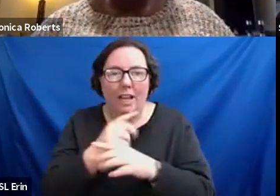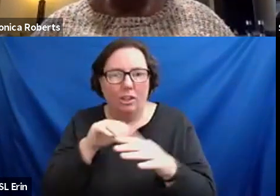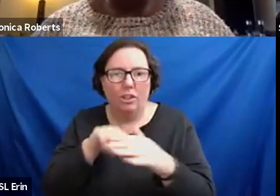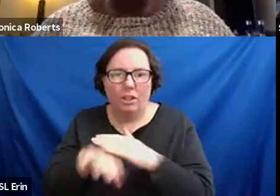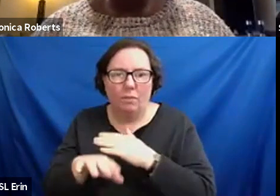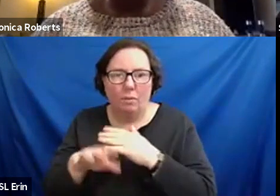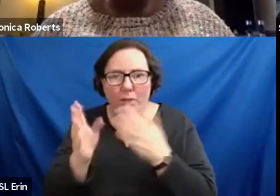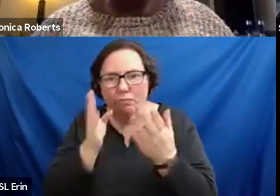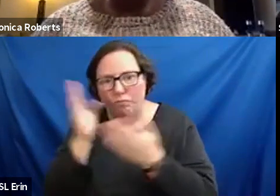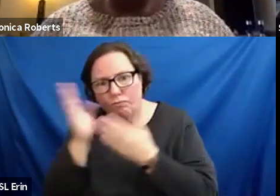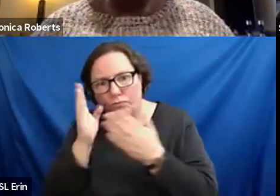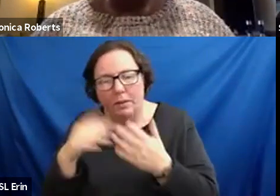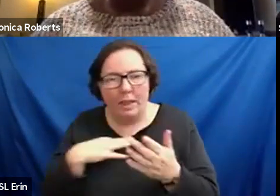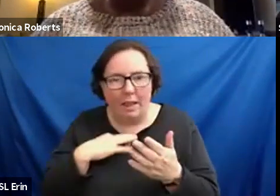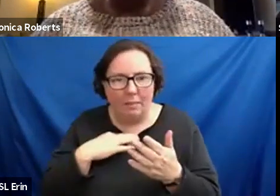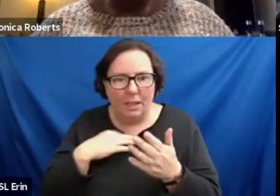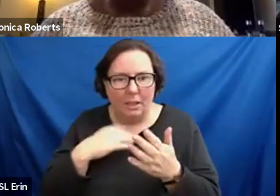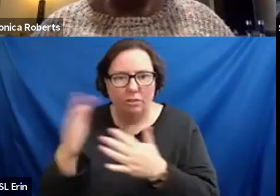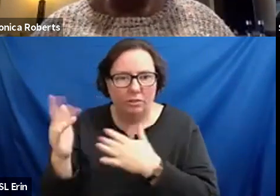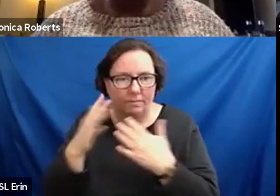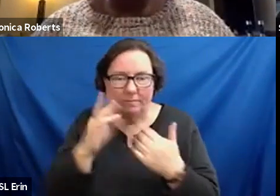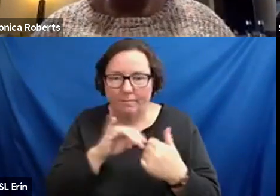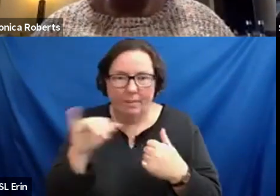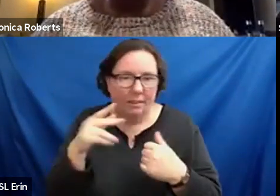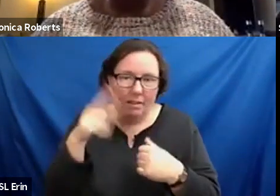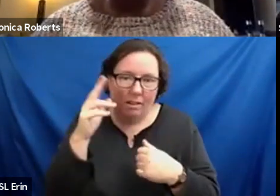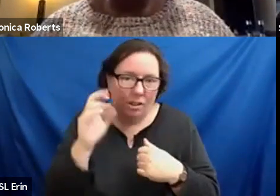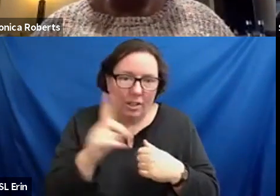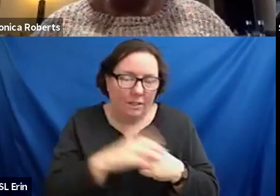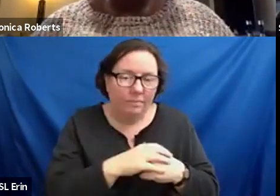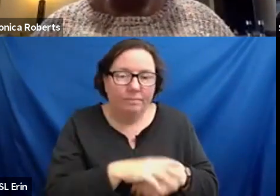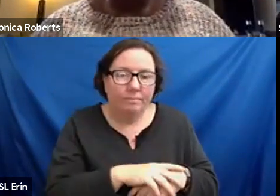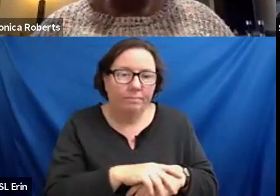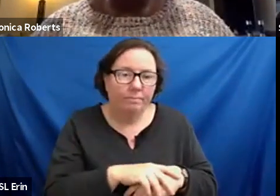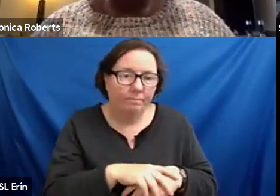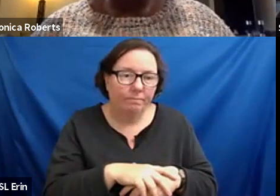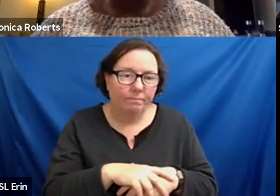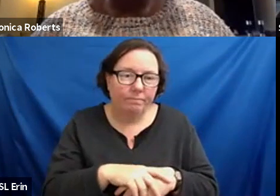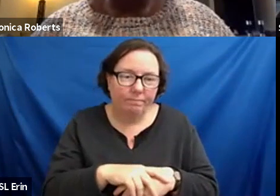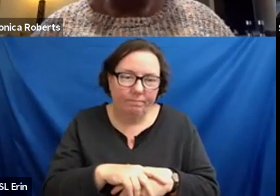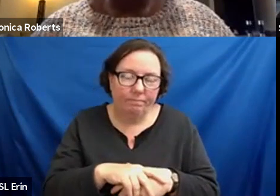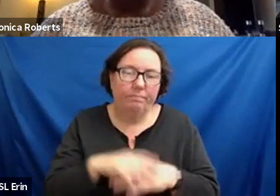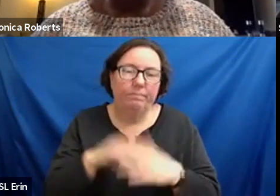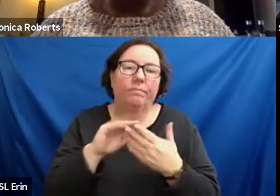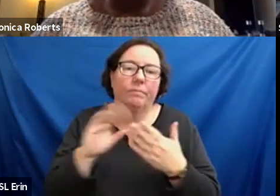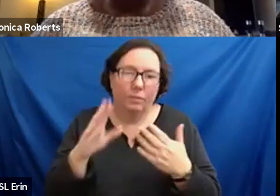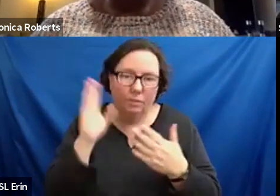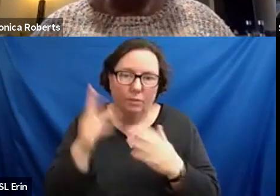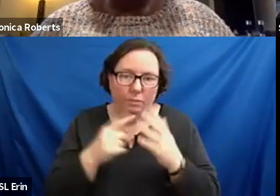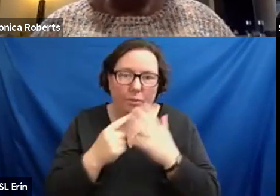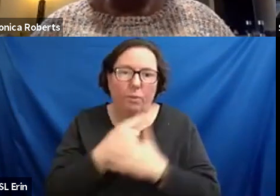enrollment seats as any, again, higher education system would have, where students would then go